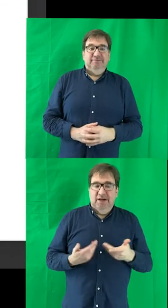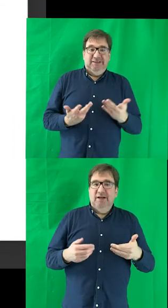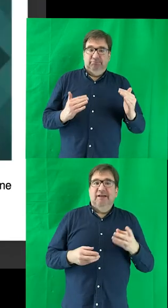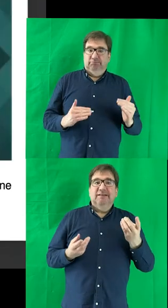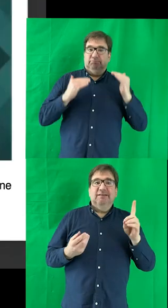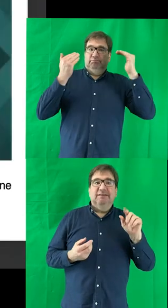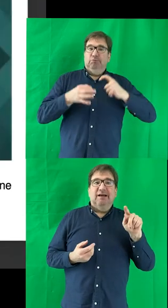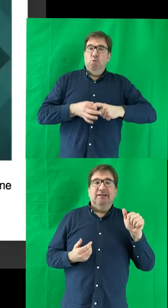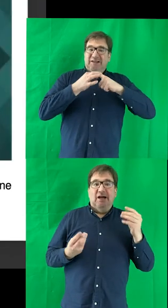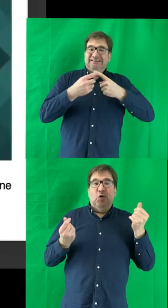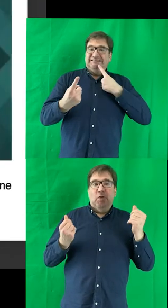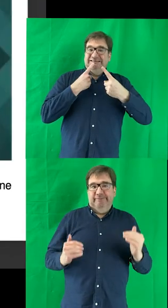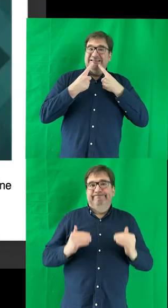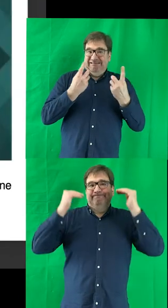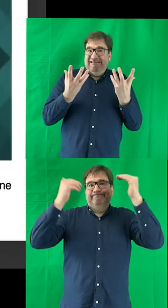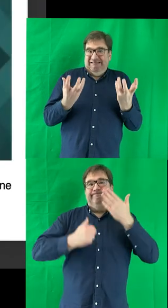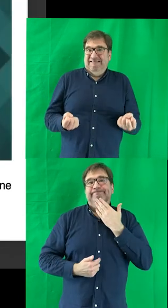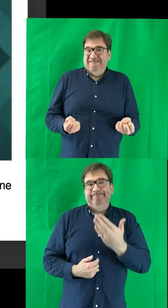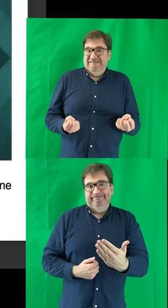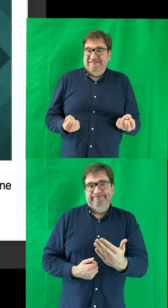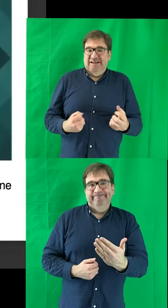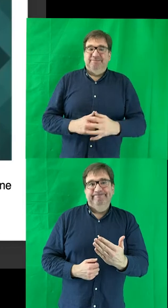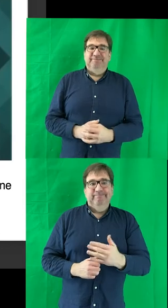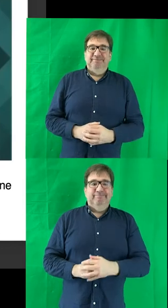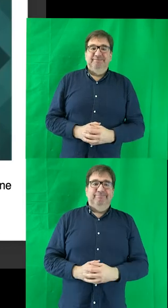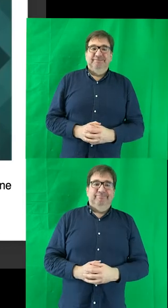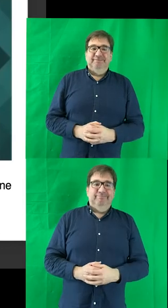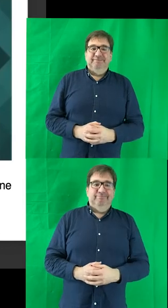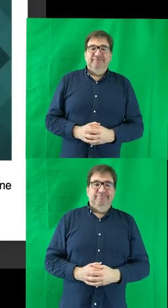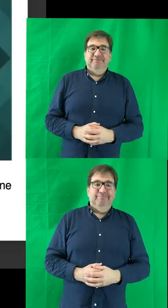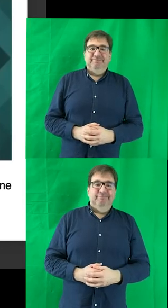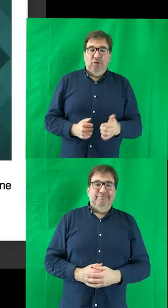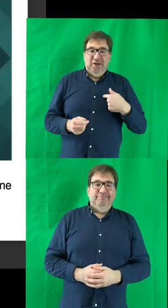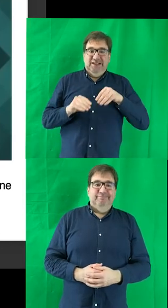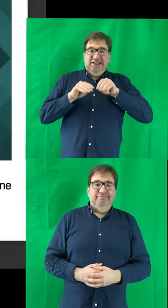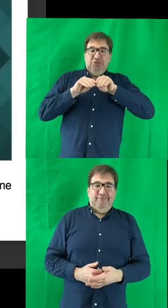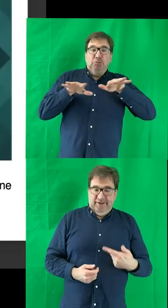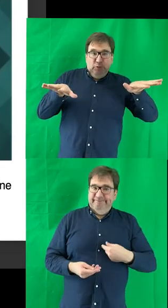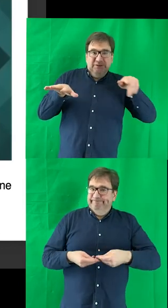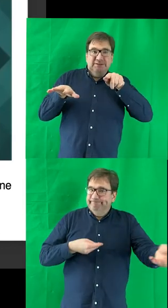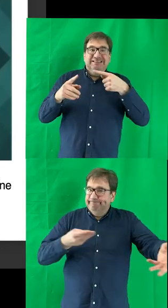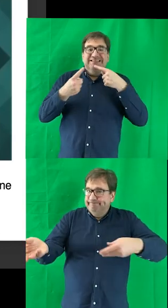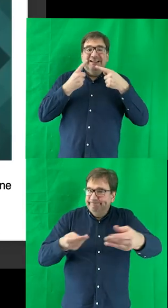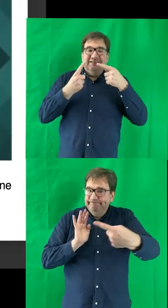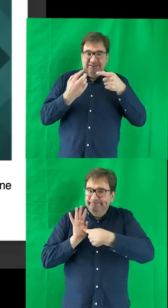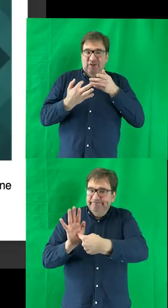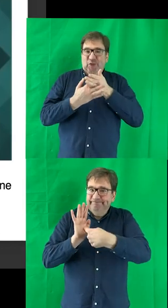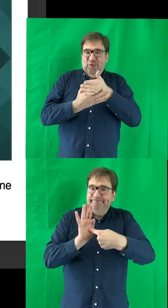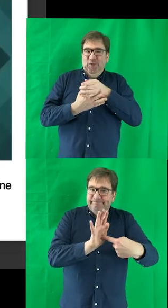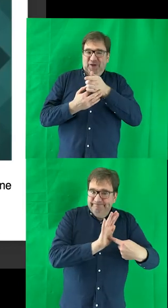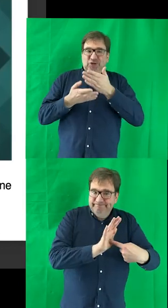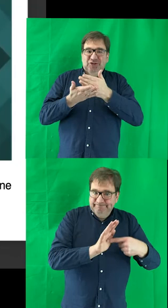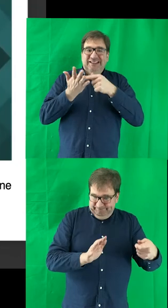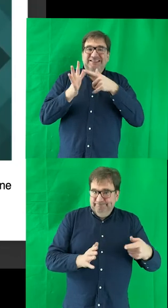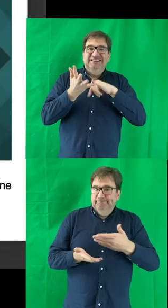So this then yields comparatively high quality data, and we distributed such data as part of a